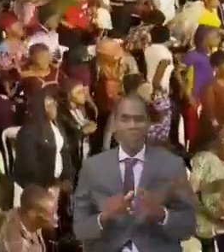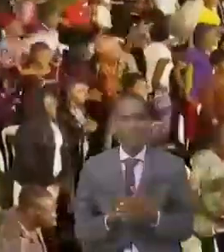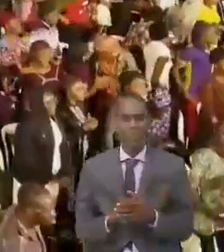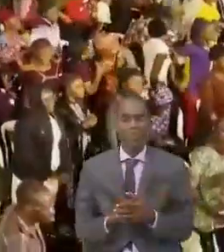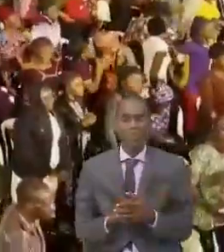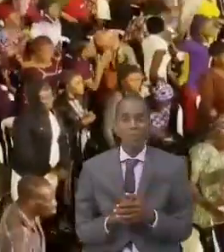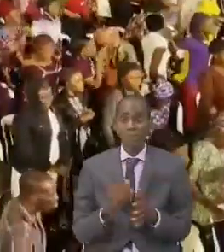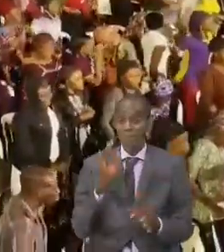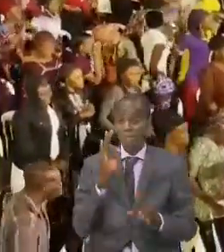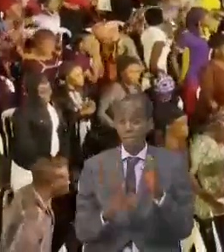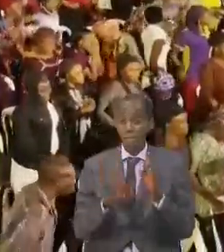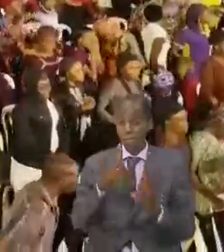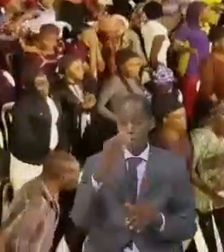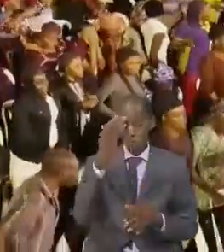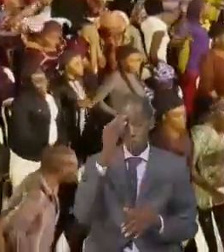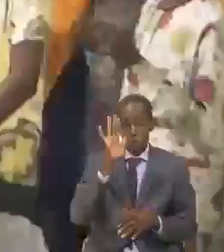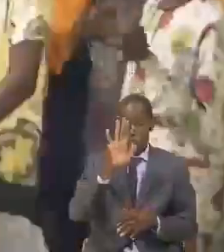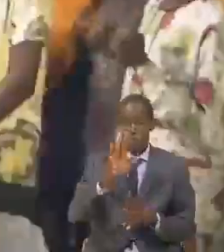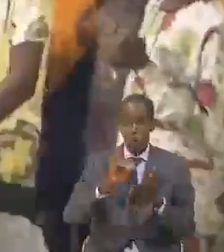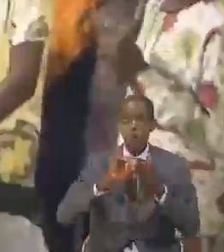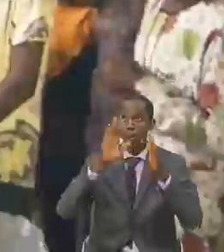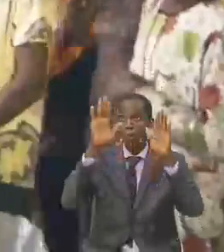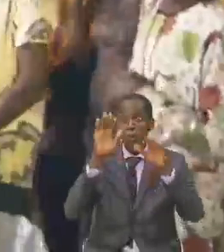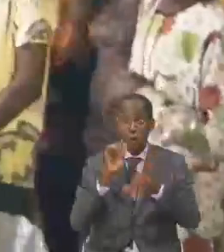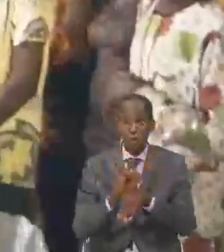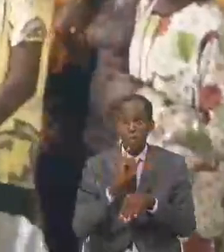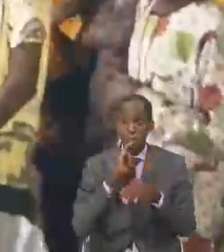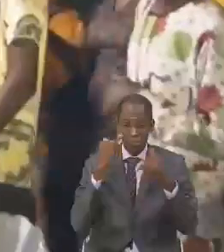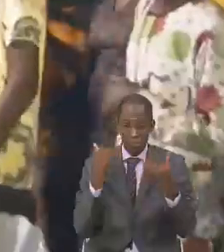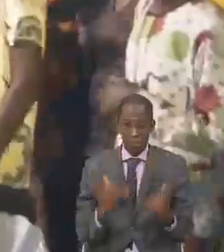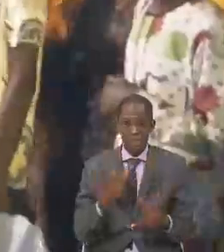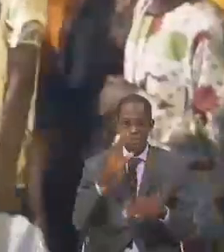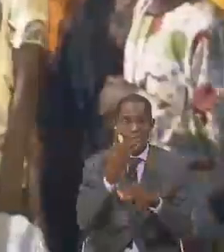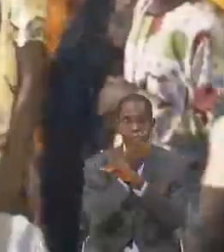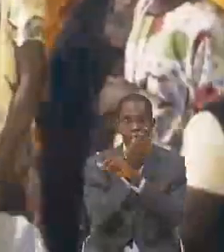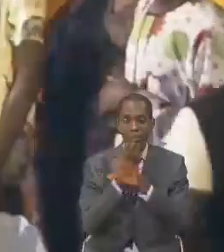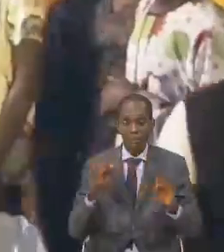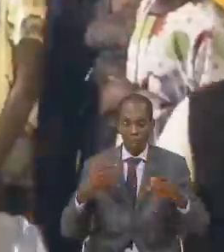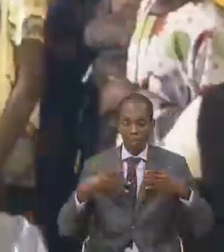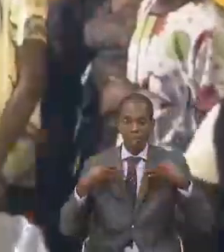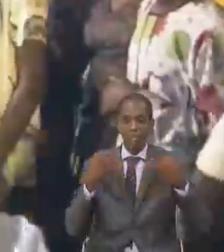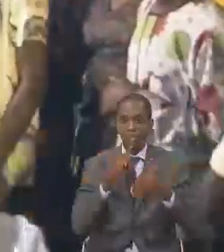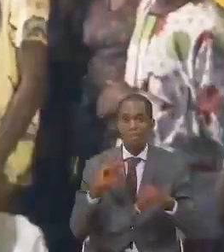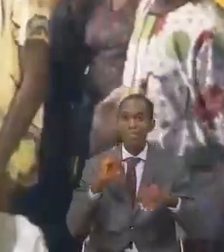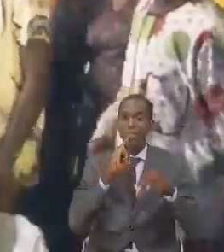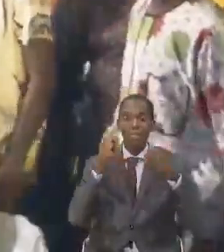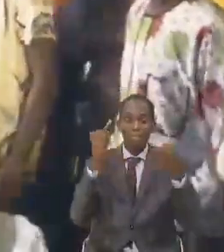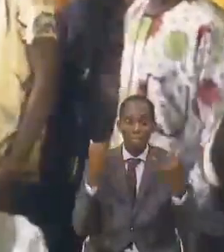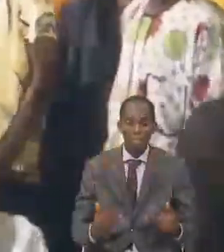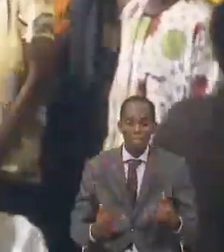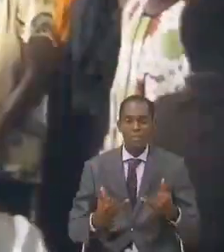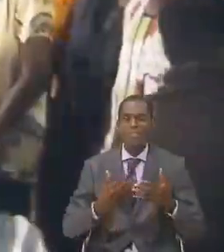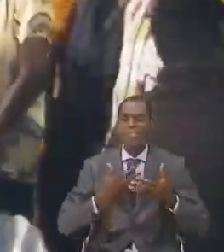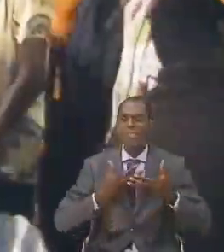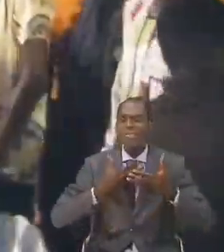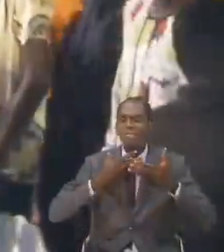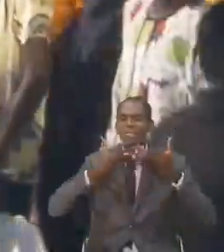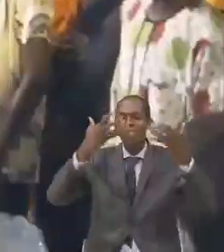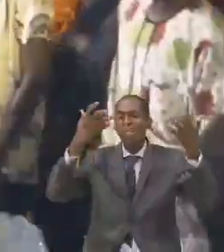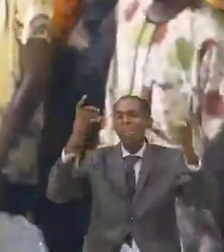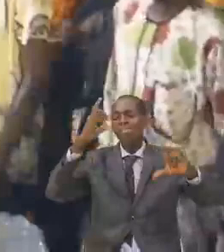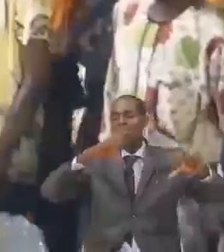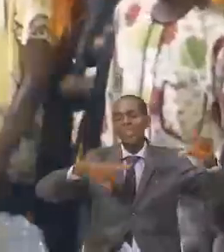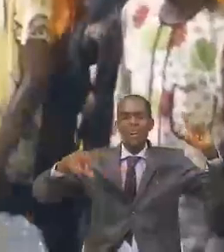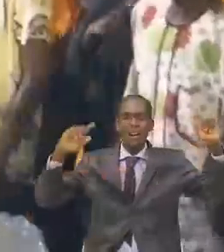Everybody has said, praise the Lord. If you know your miracle is now, your deliverance is now, your healing